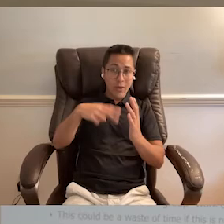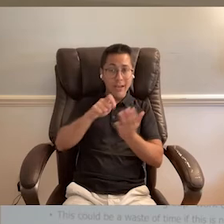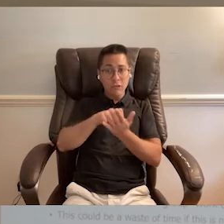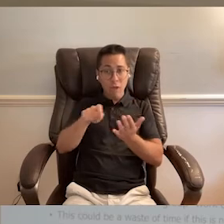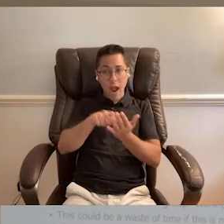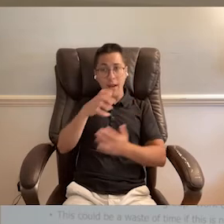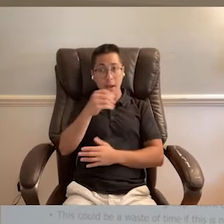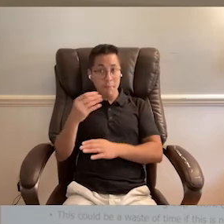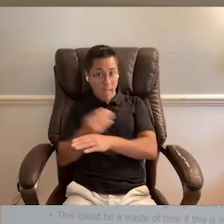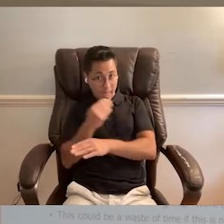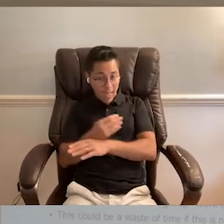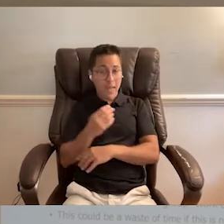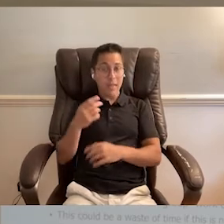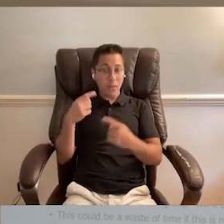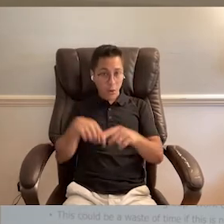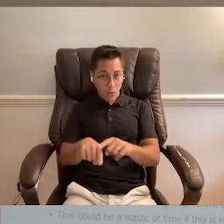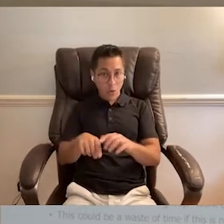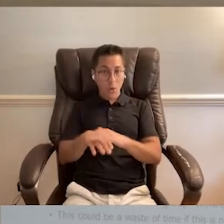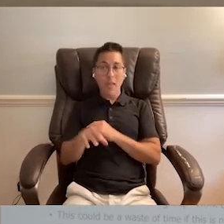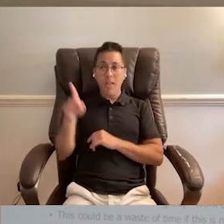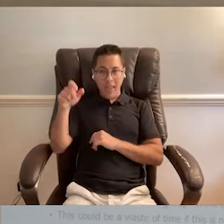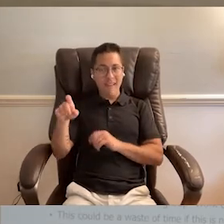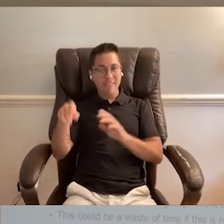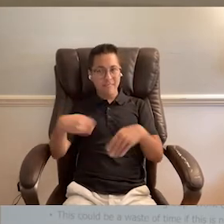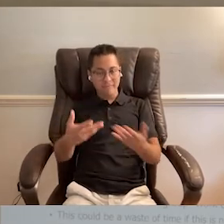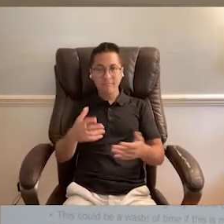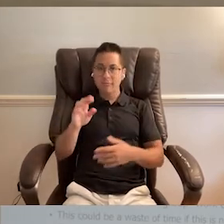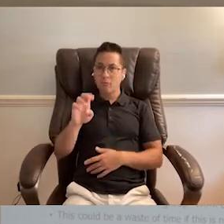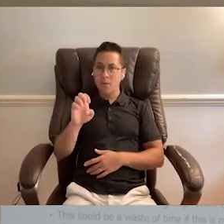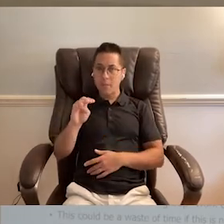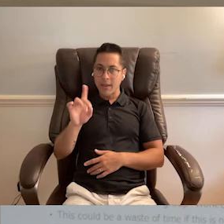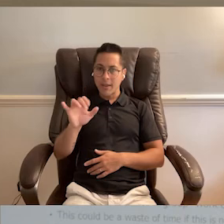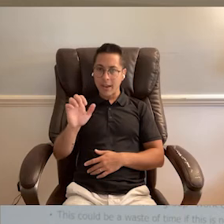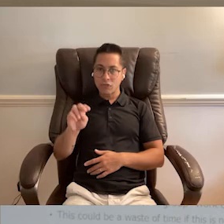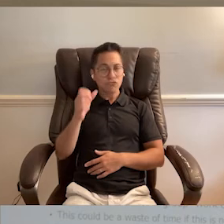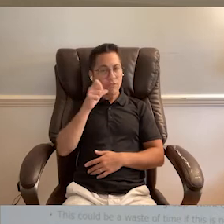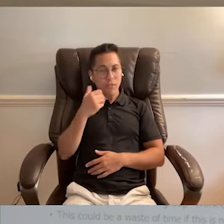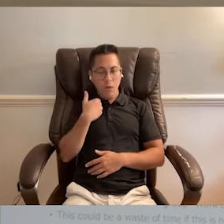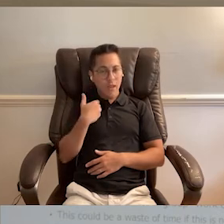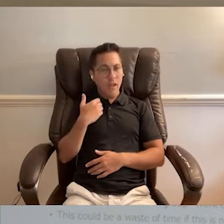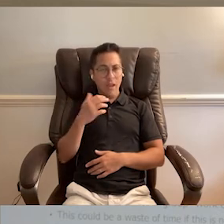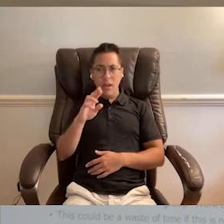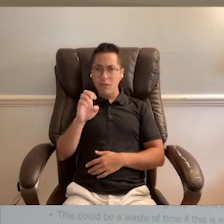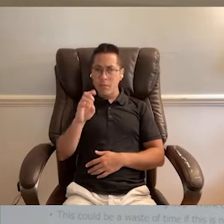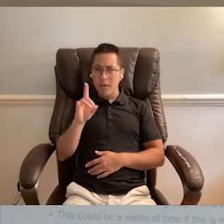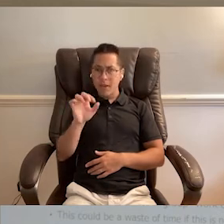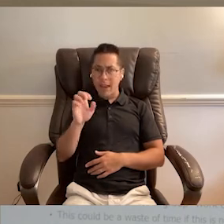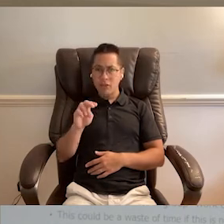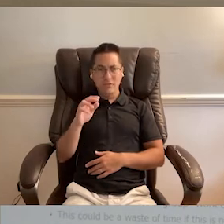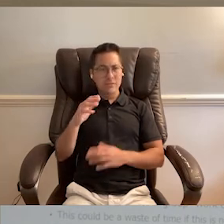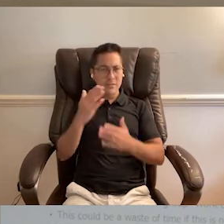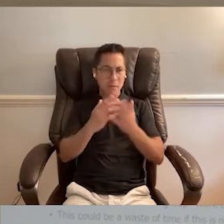go in, they have to give them remediation. If they don't get remediated to, I think some places it's a 5th grade level, some it's a 9th